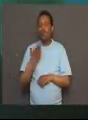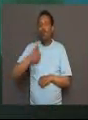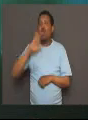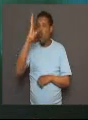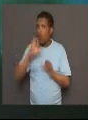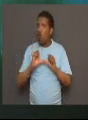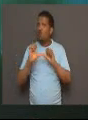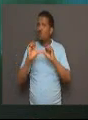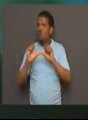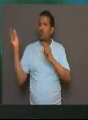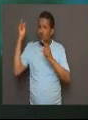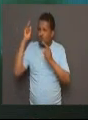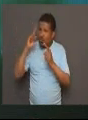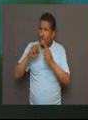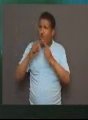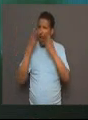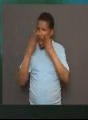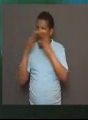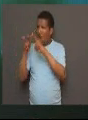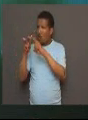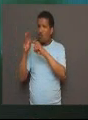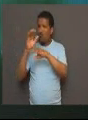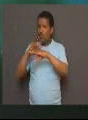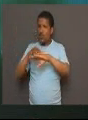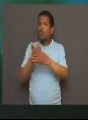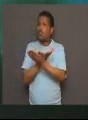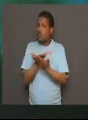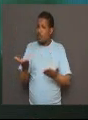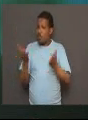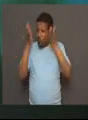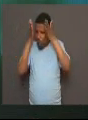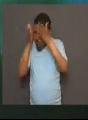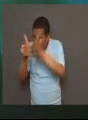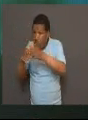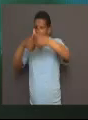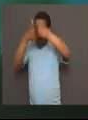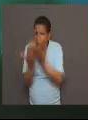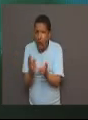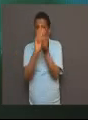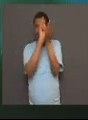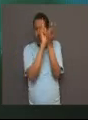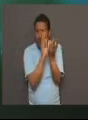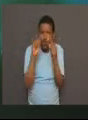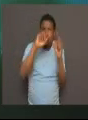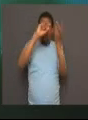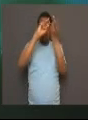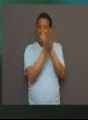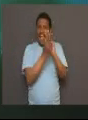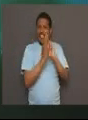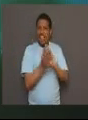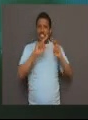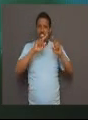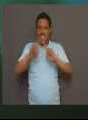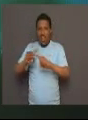Next time, we will continue to look at this subject, focusing on how to